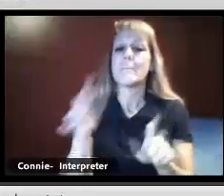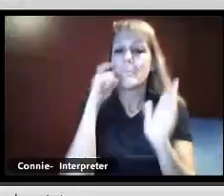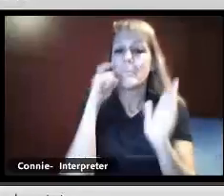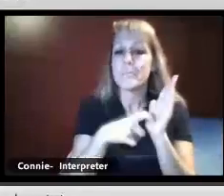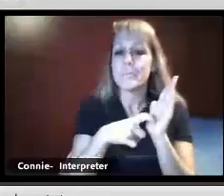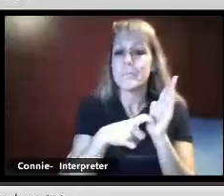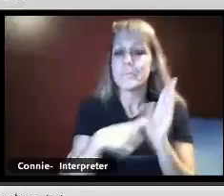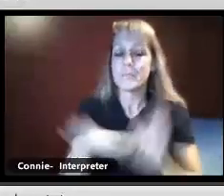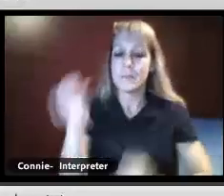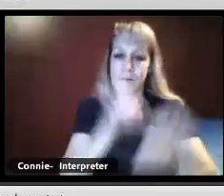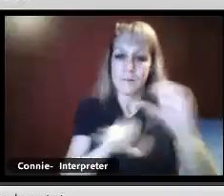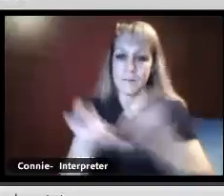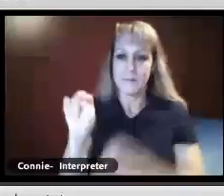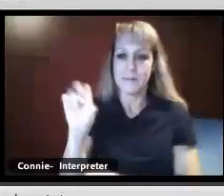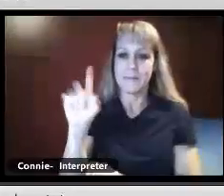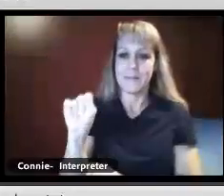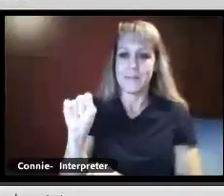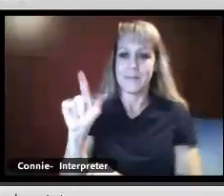Science Netlinks